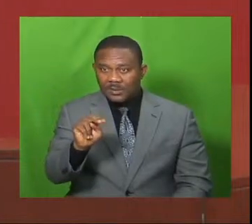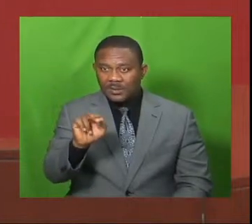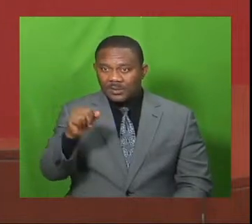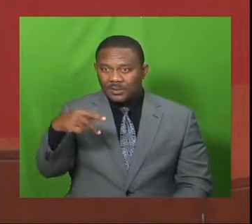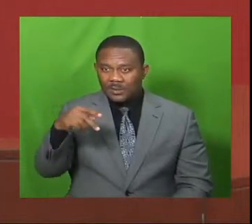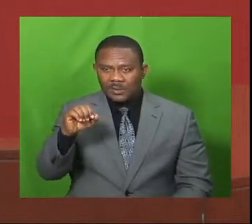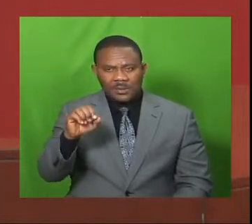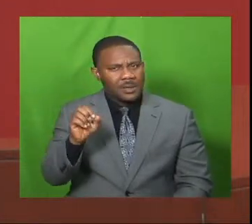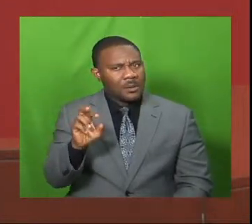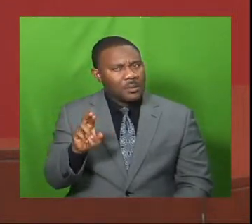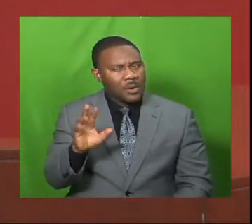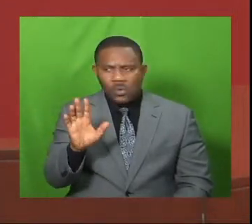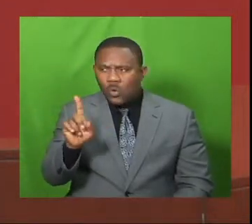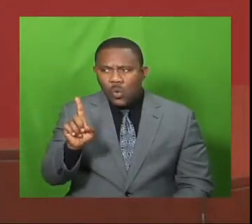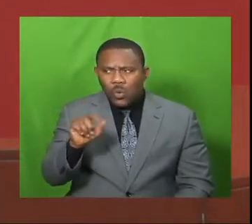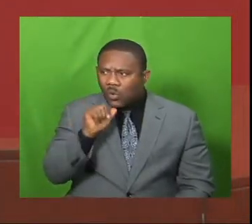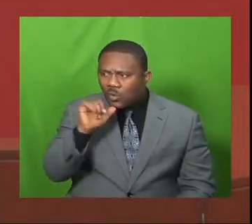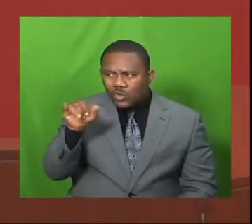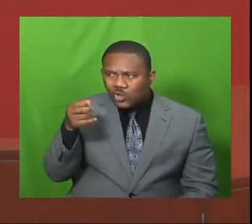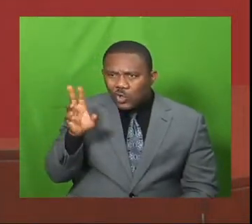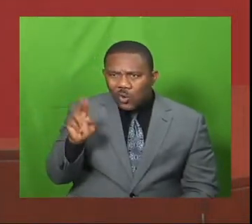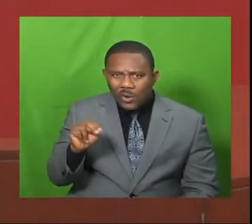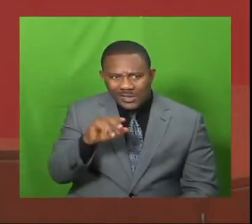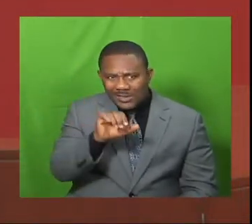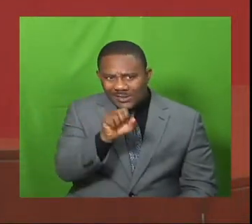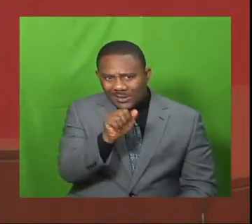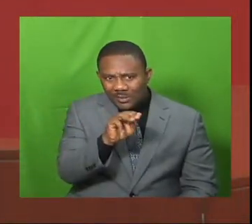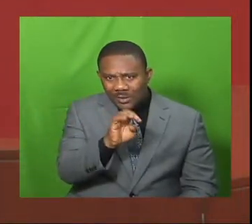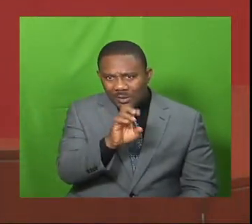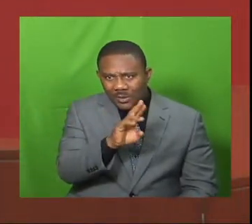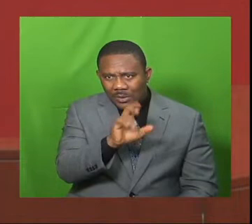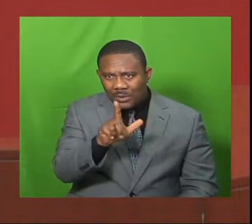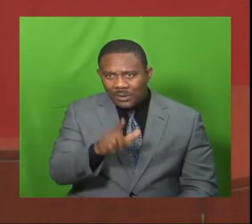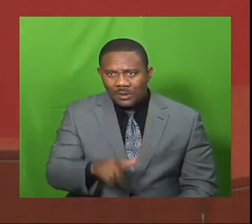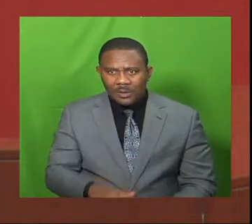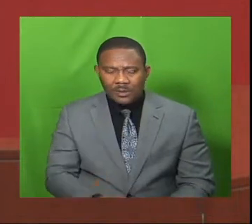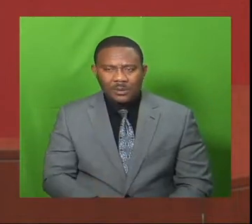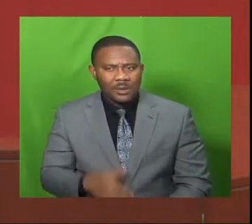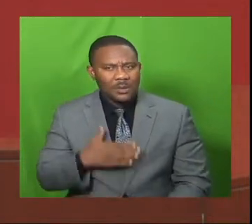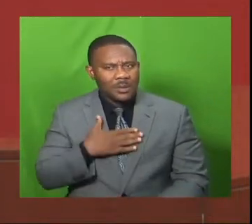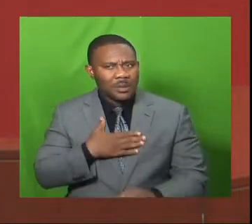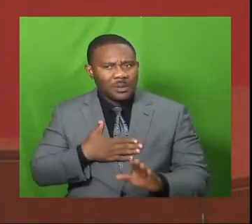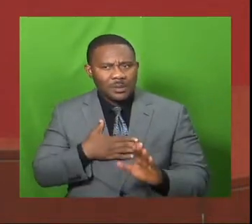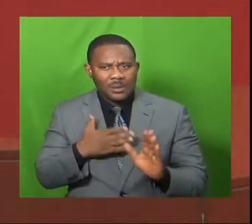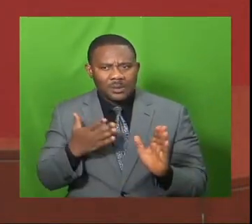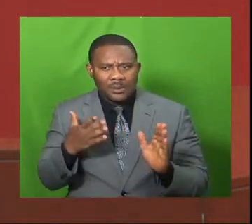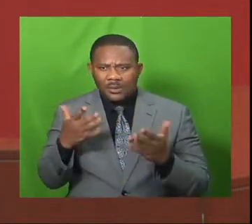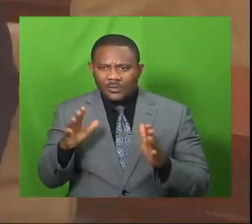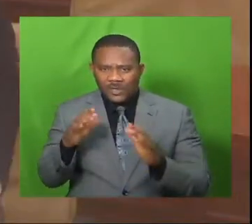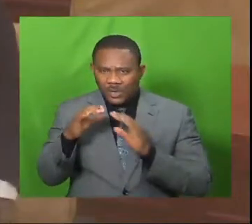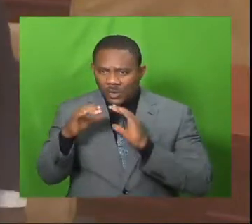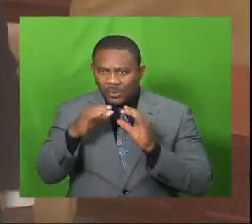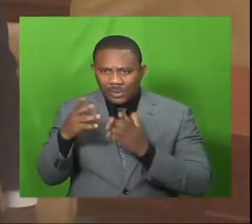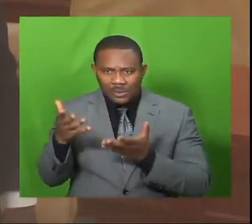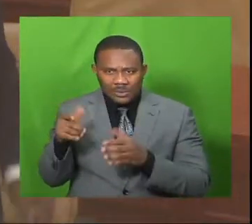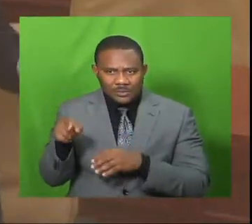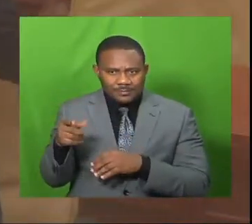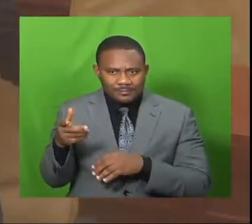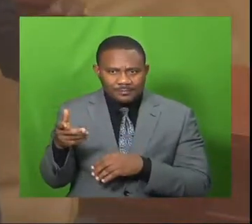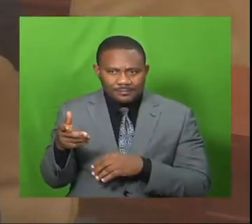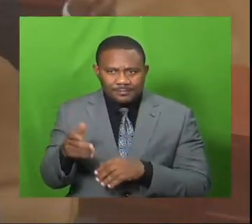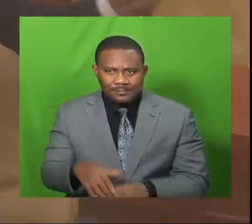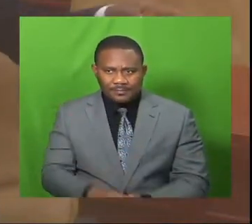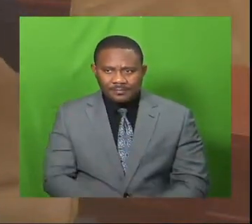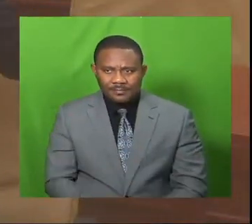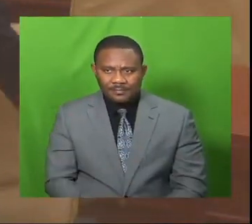mean Samuel. So I will. Mr. Speaker, with respect, we have communicated to your clerk at table. Well, we